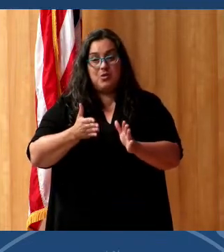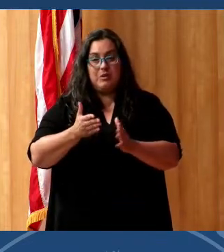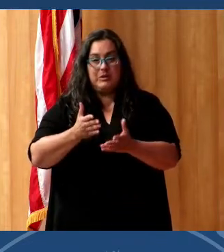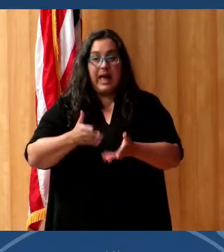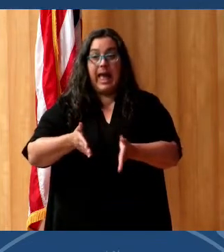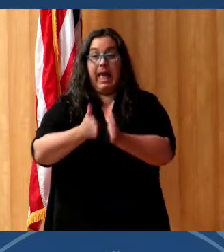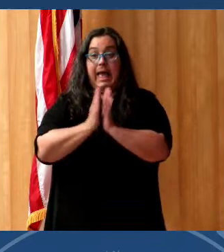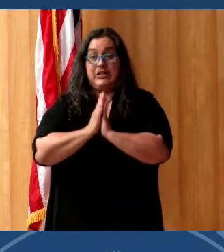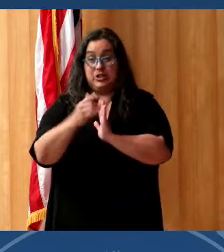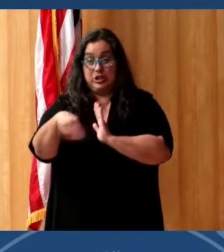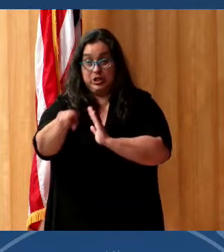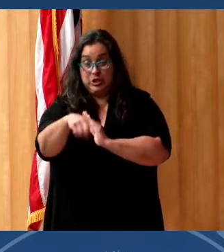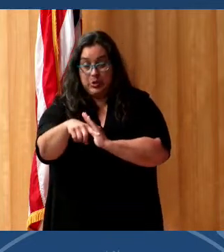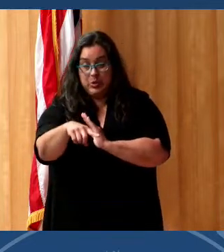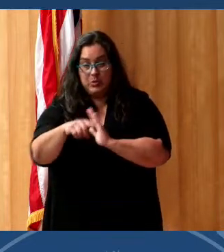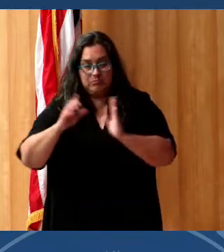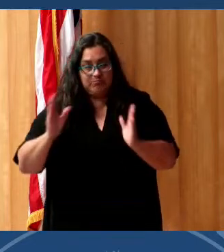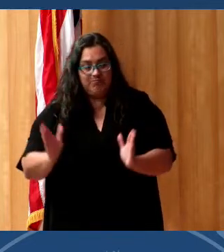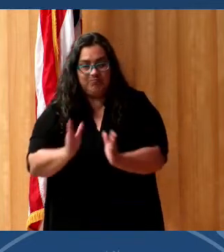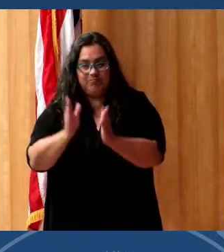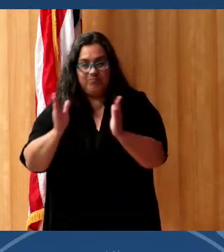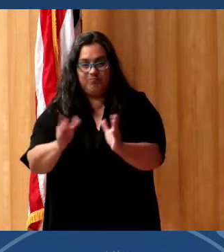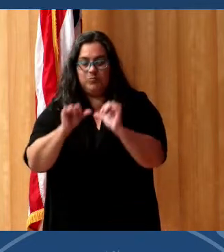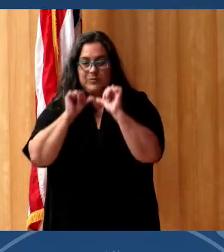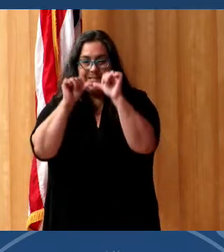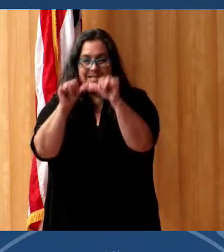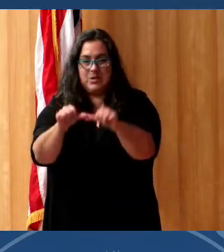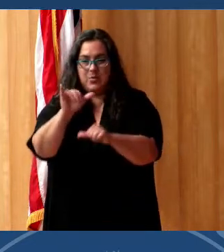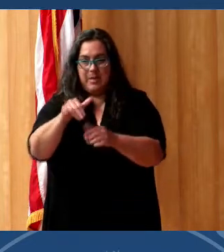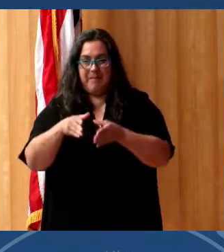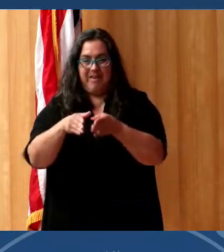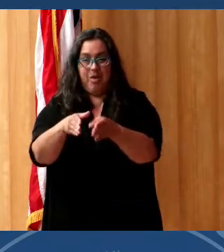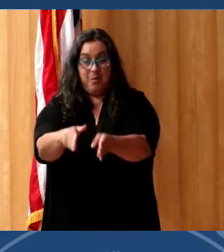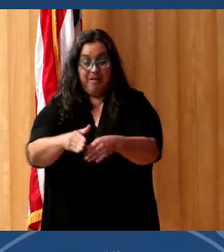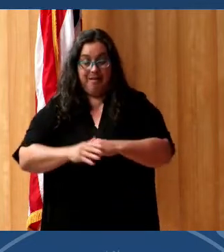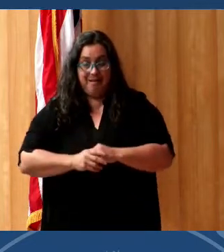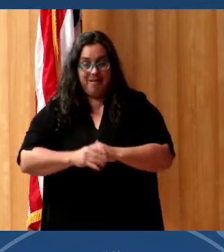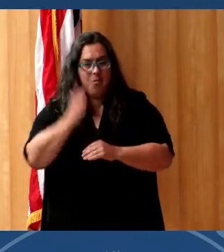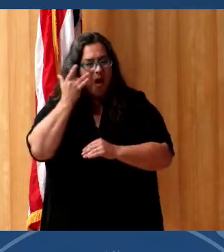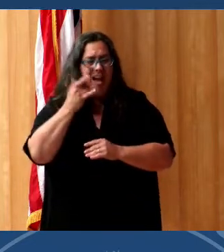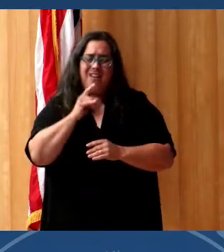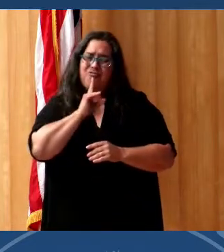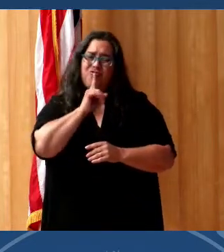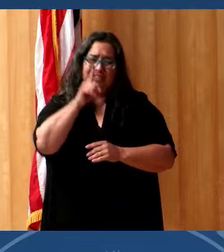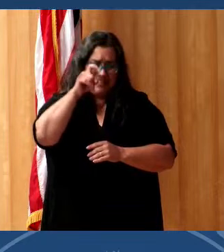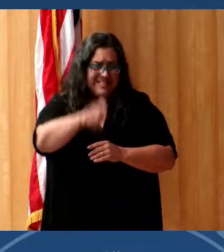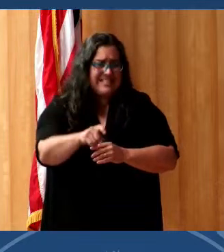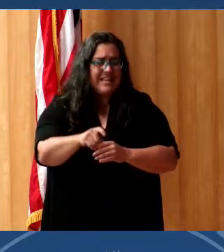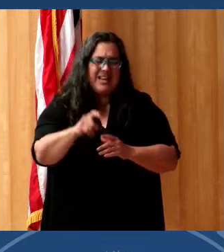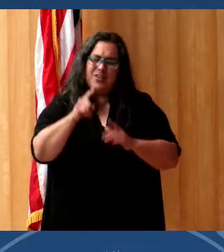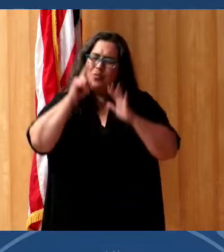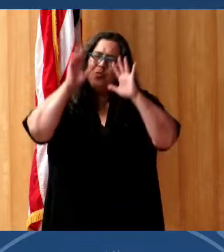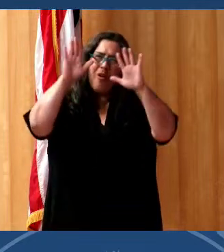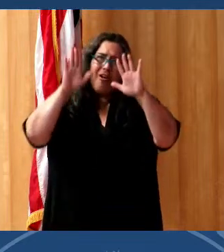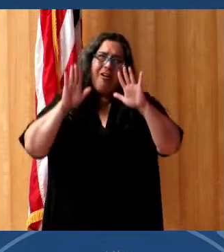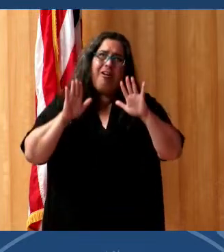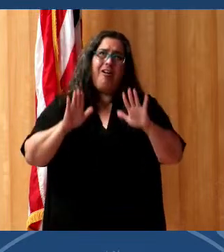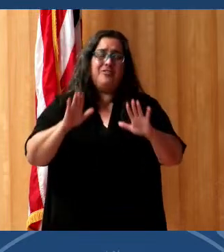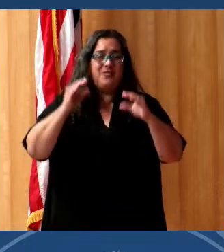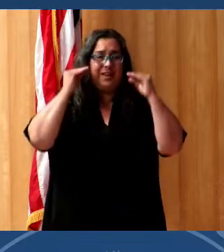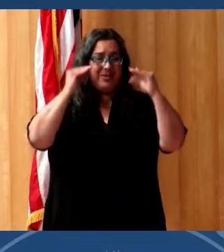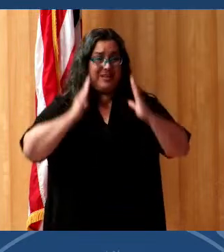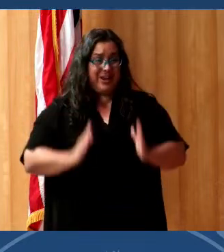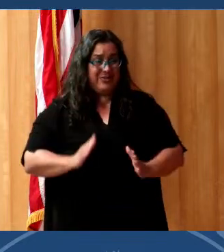we need great educators. It is an incredibly fulfilling job because you know you're impacting